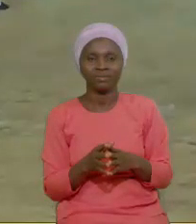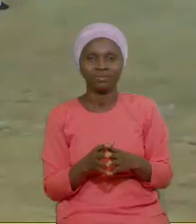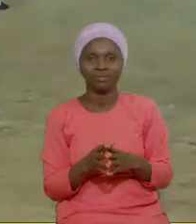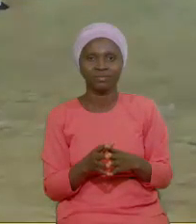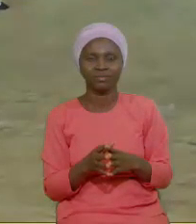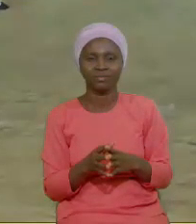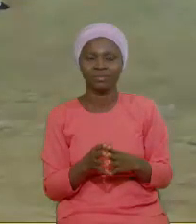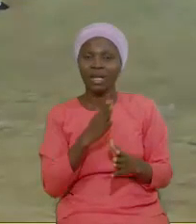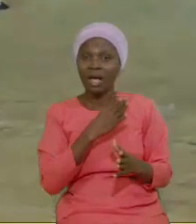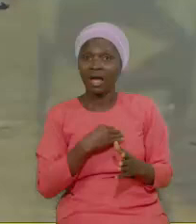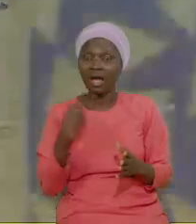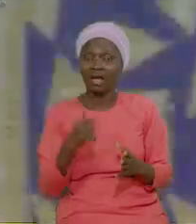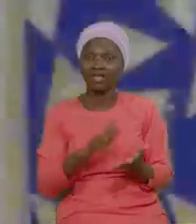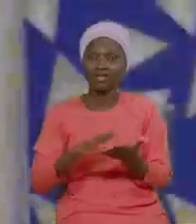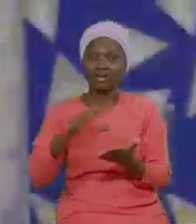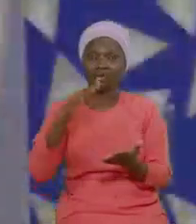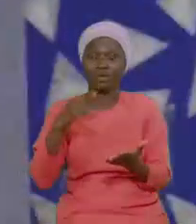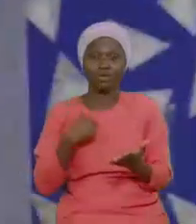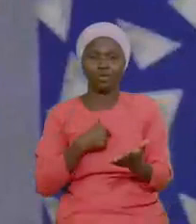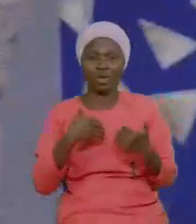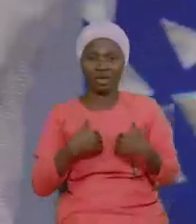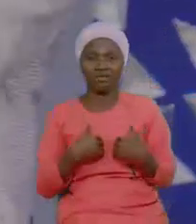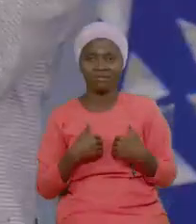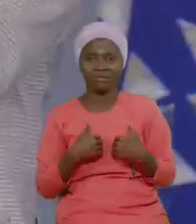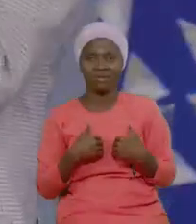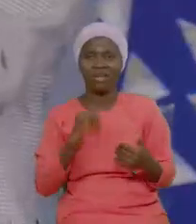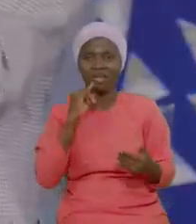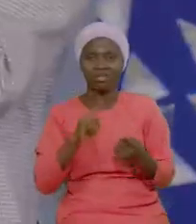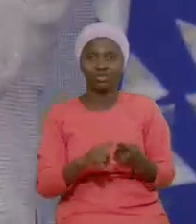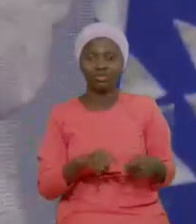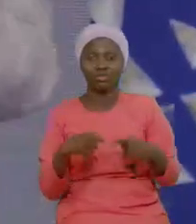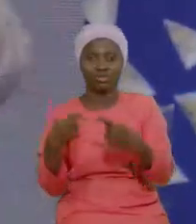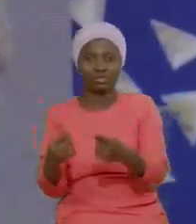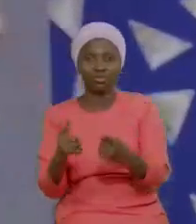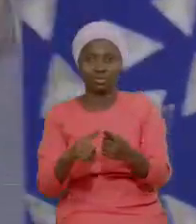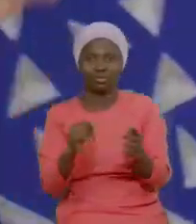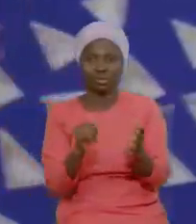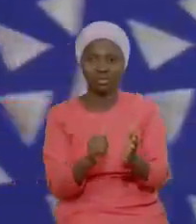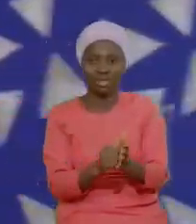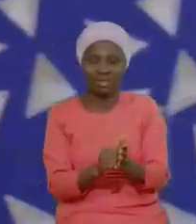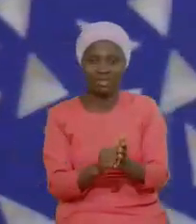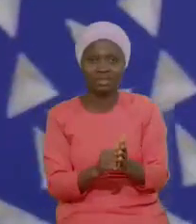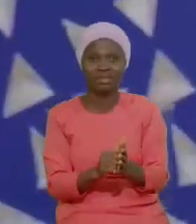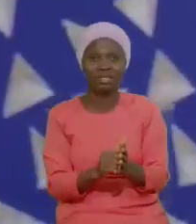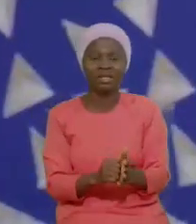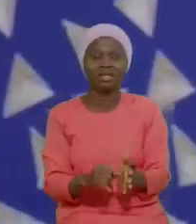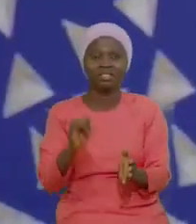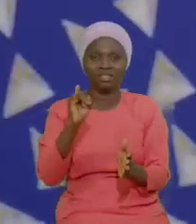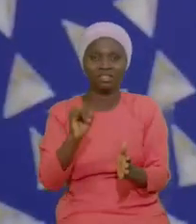And the glory we have is to go to that indifferent world.